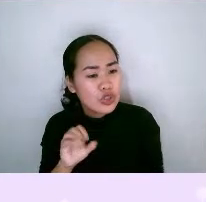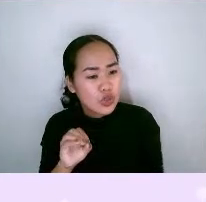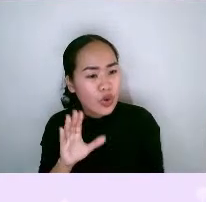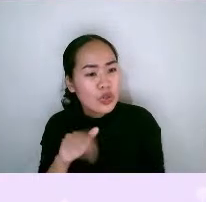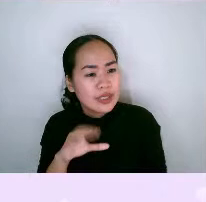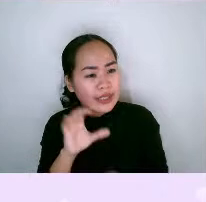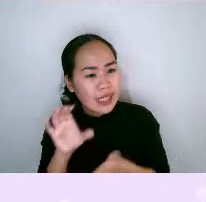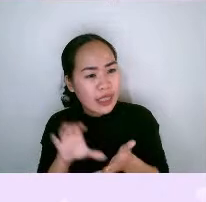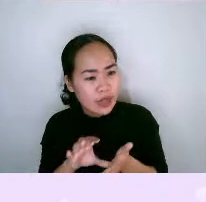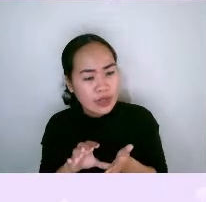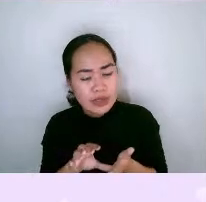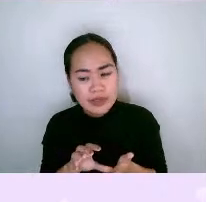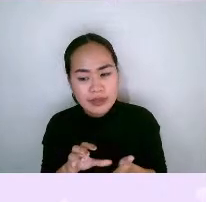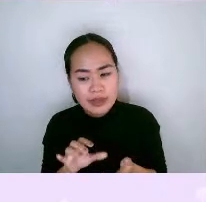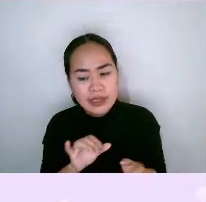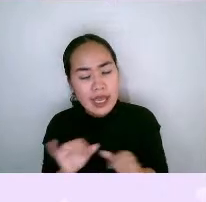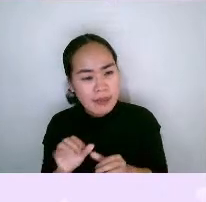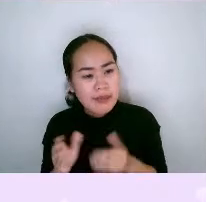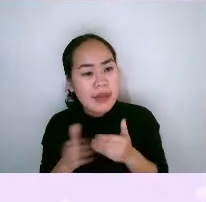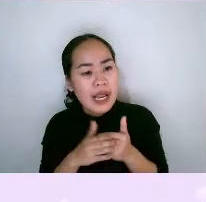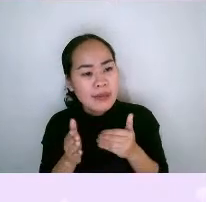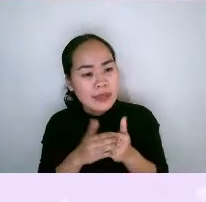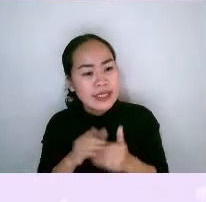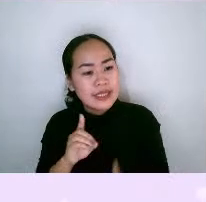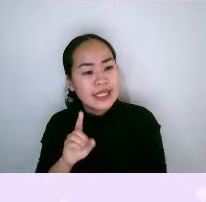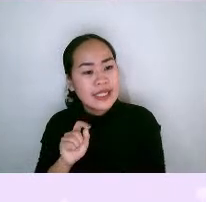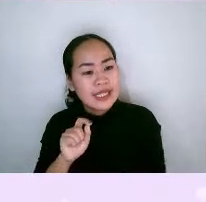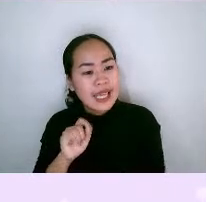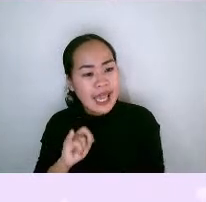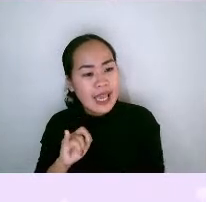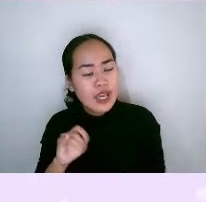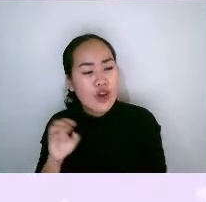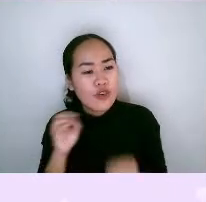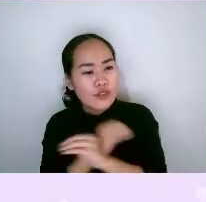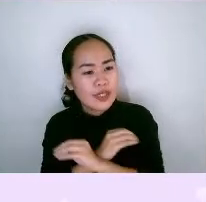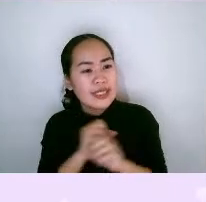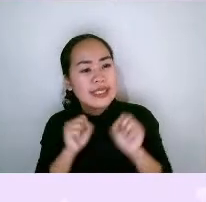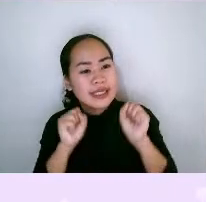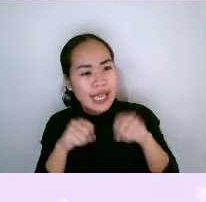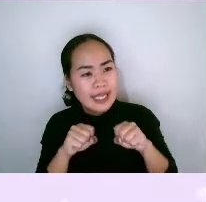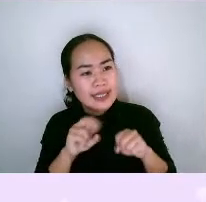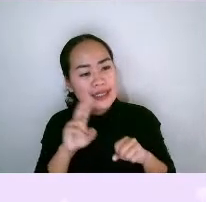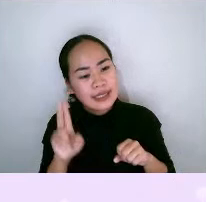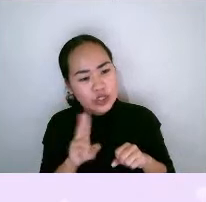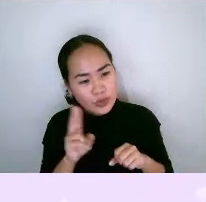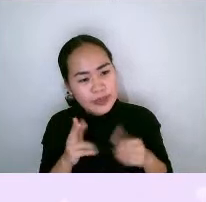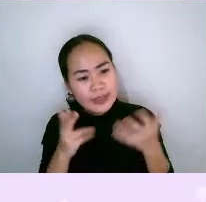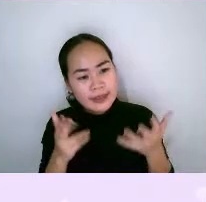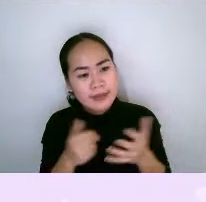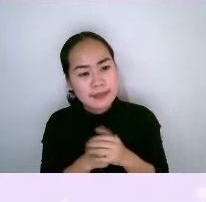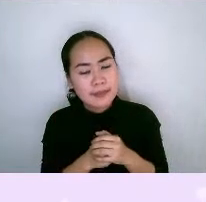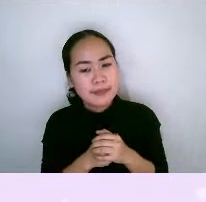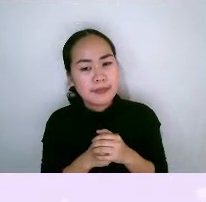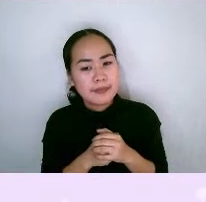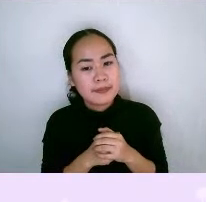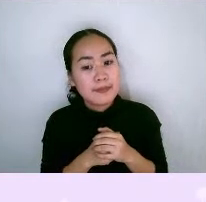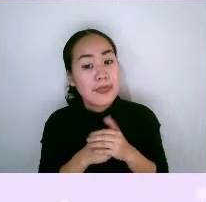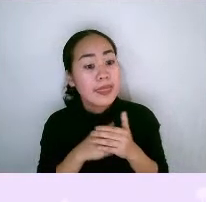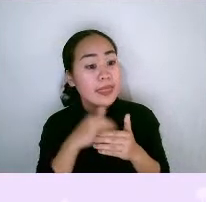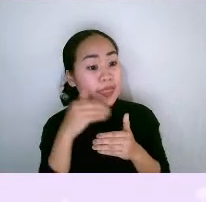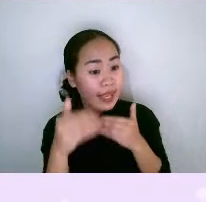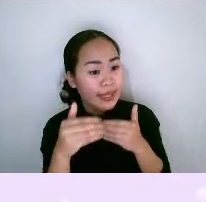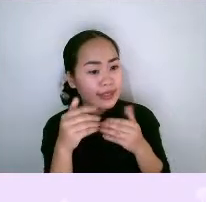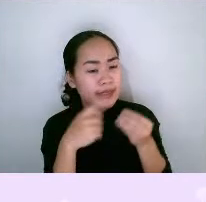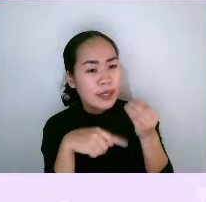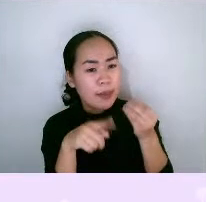could always go po to your nearest DTI office or negosyo center. The next slide would talk about what